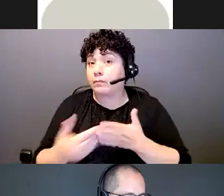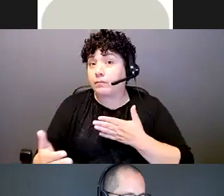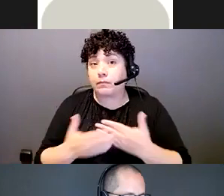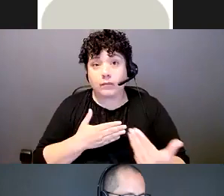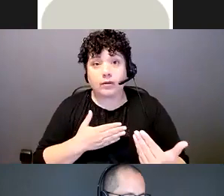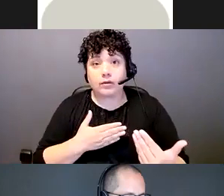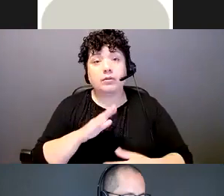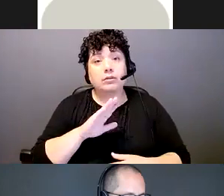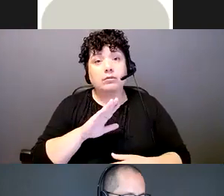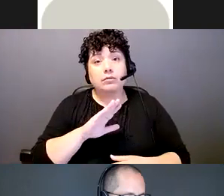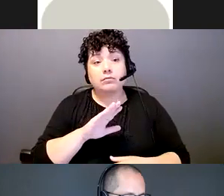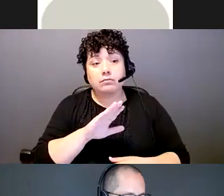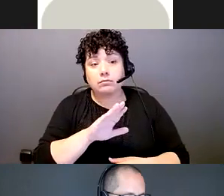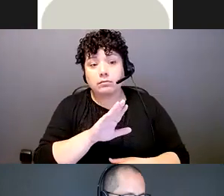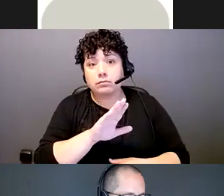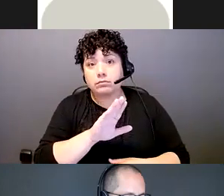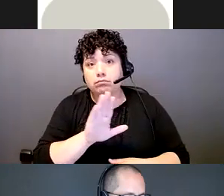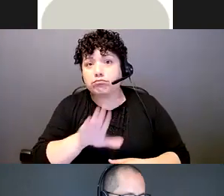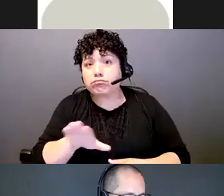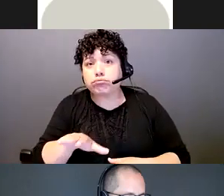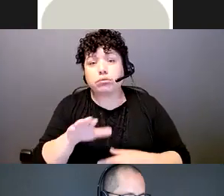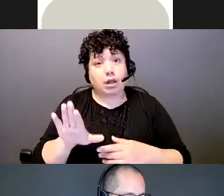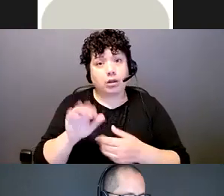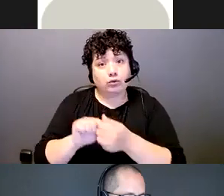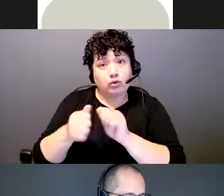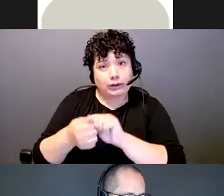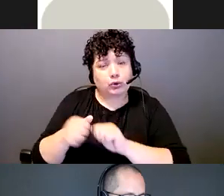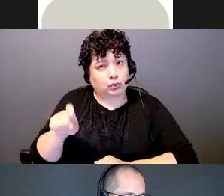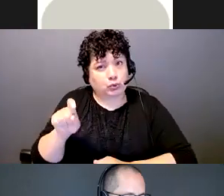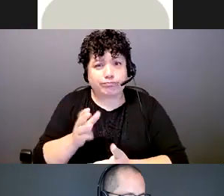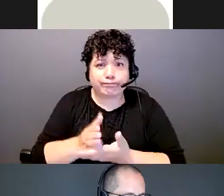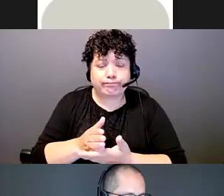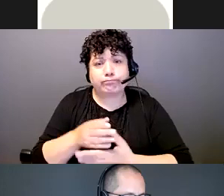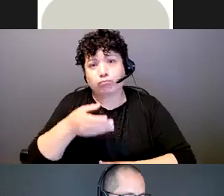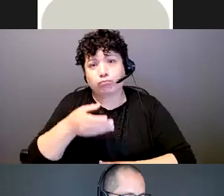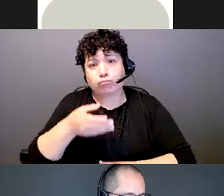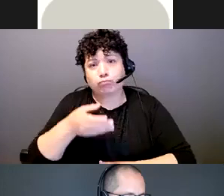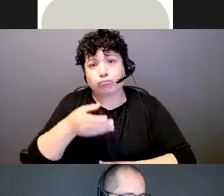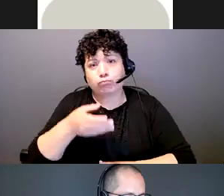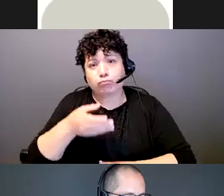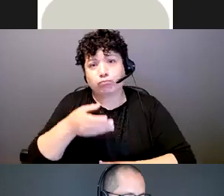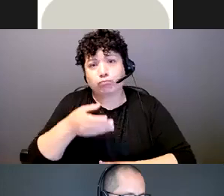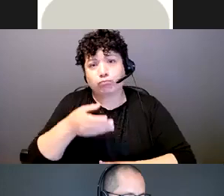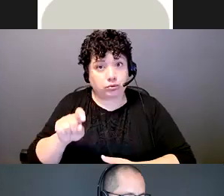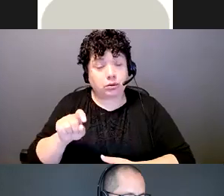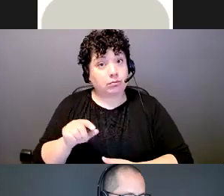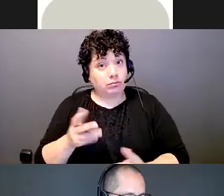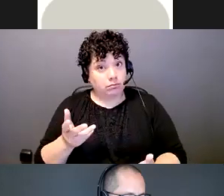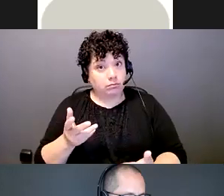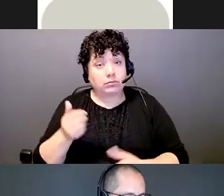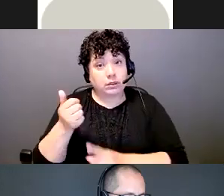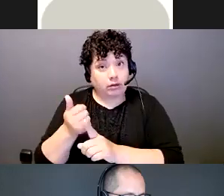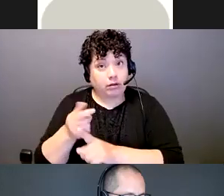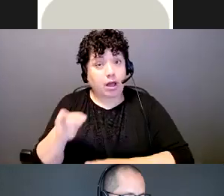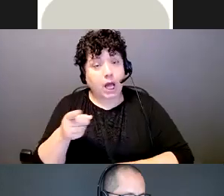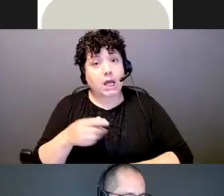asking people to make changes. You don't necessarily have to, the person doesn't have to admit that they have a